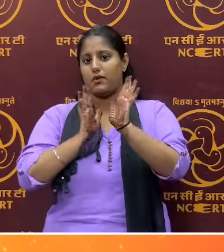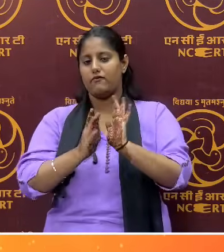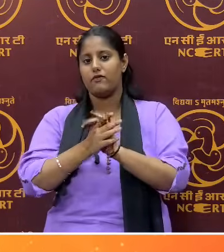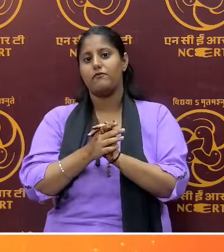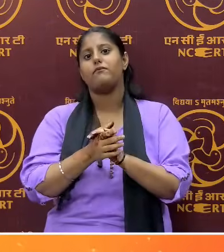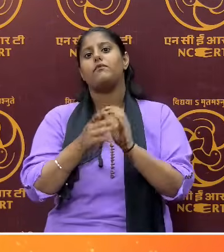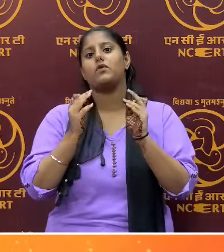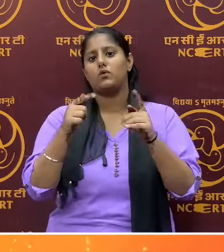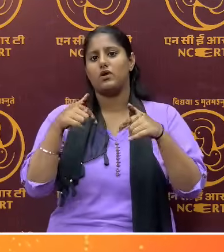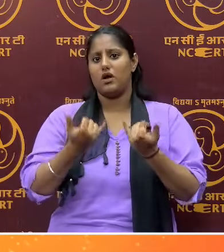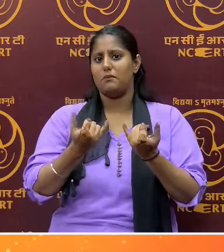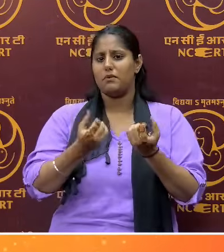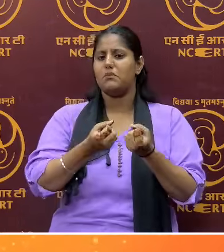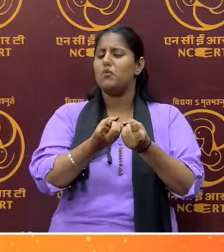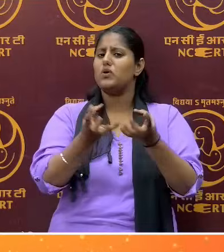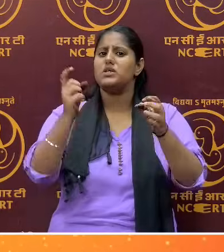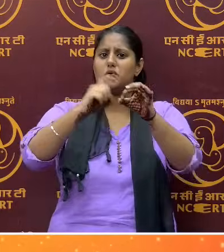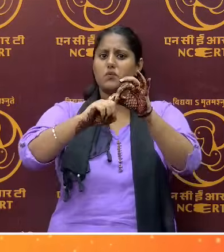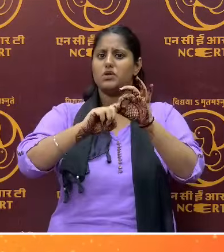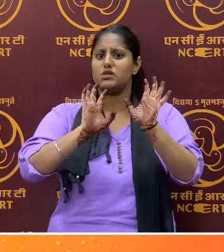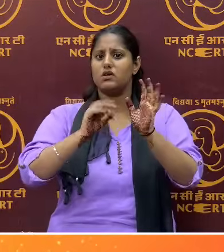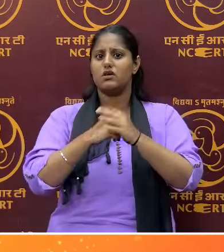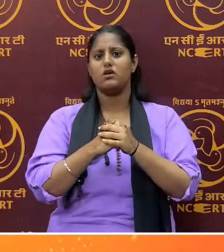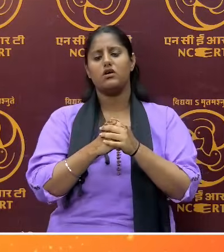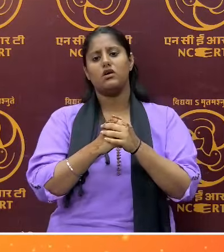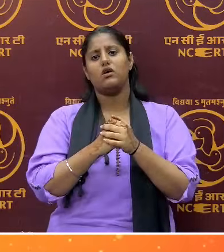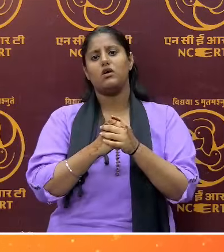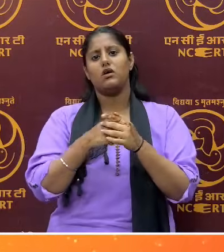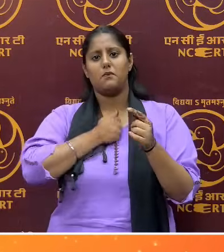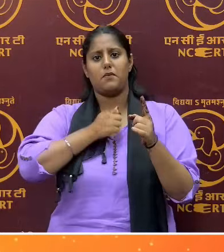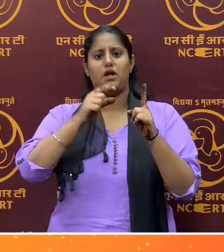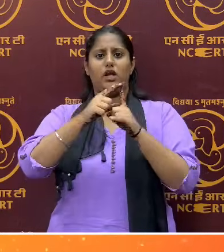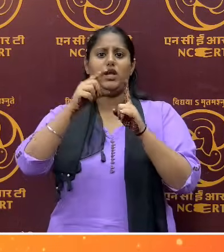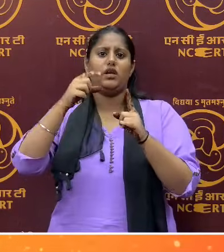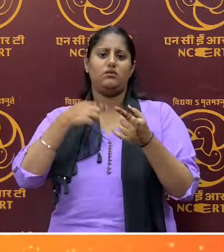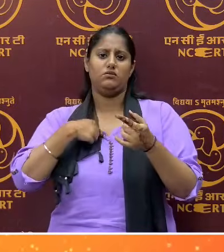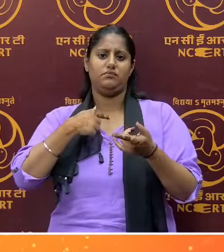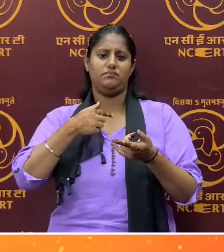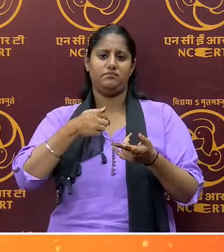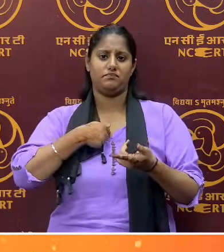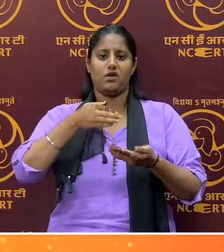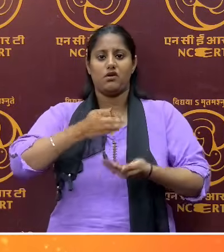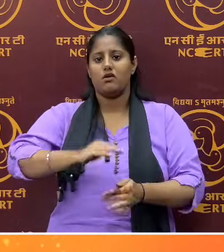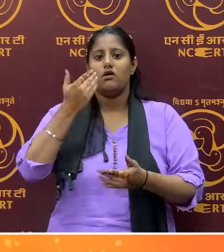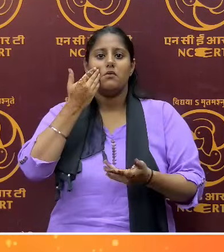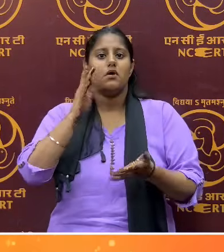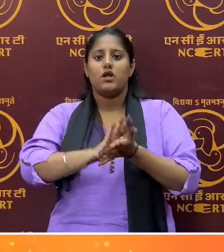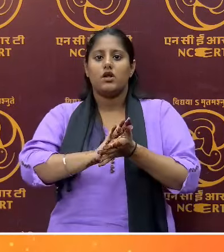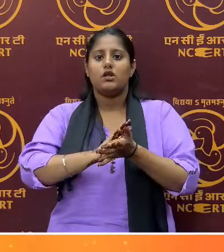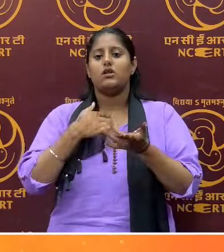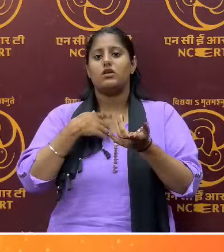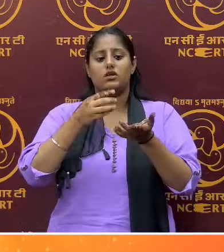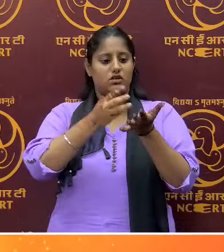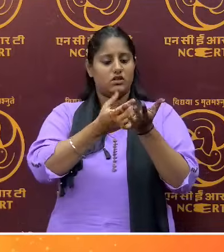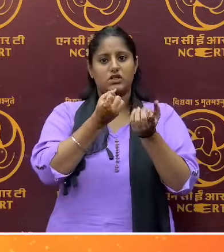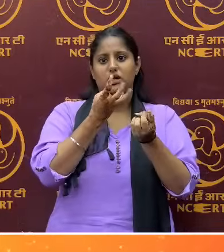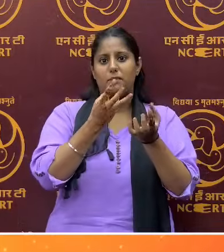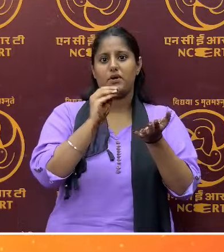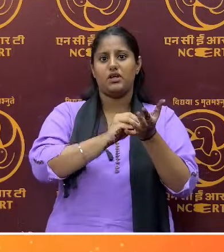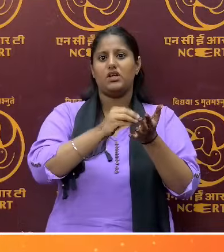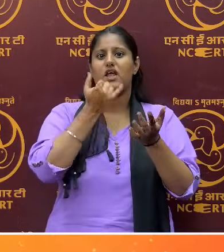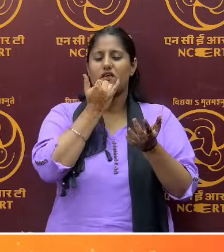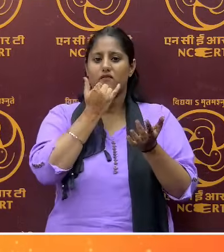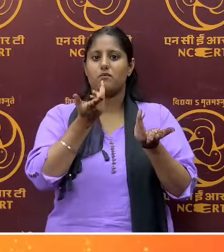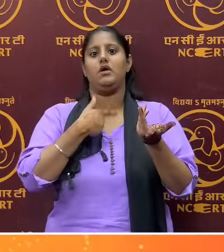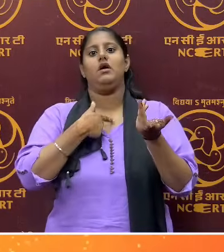times receive questions that my date of birth is being shown incorrectly, my number is showing as invalid, I'm unable